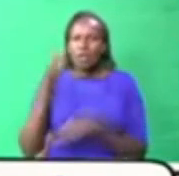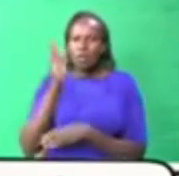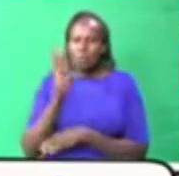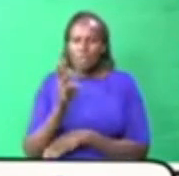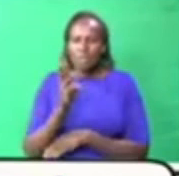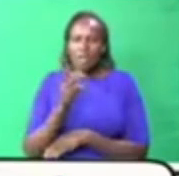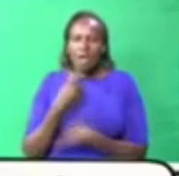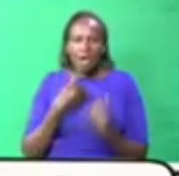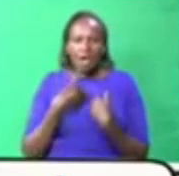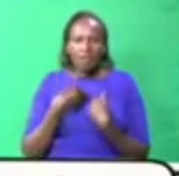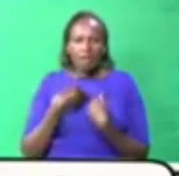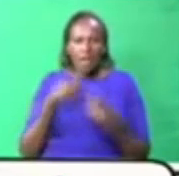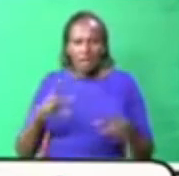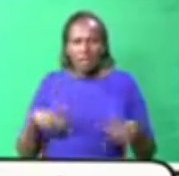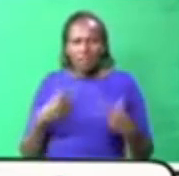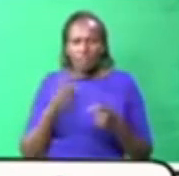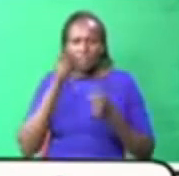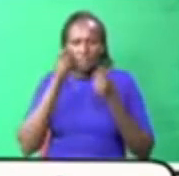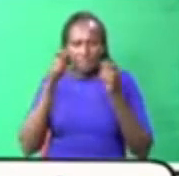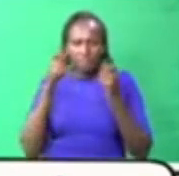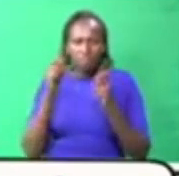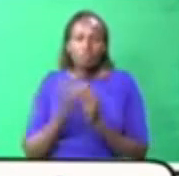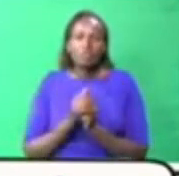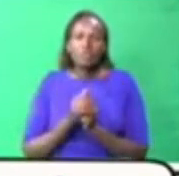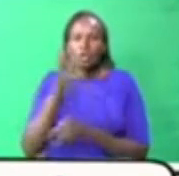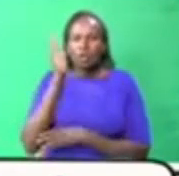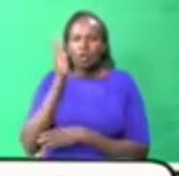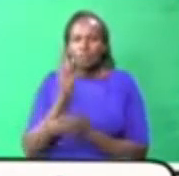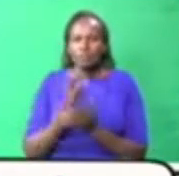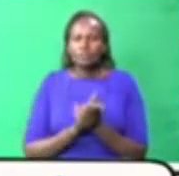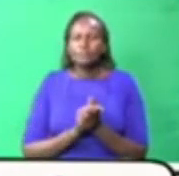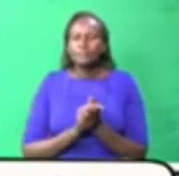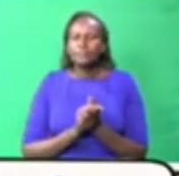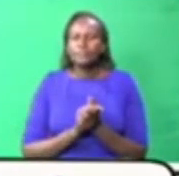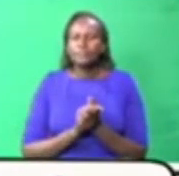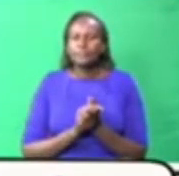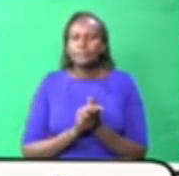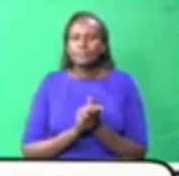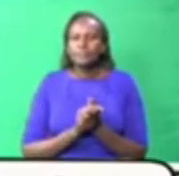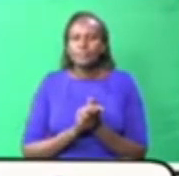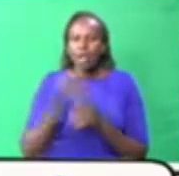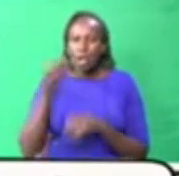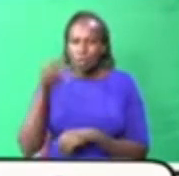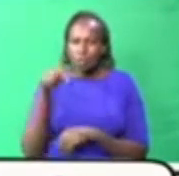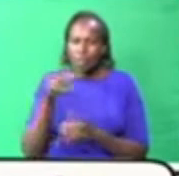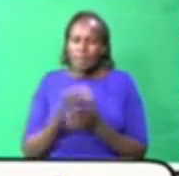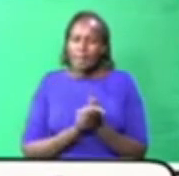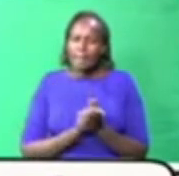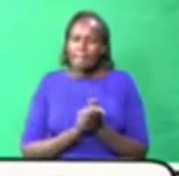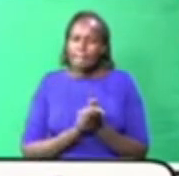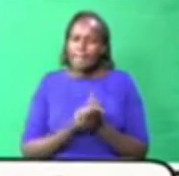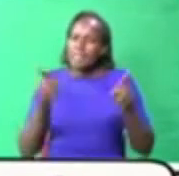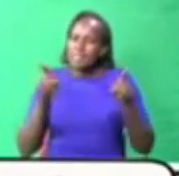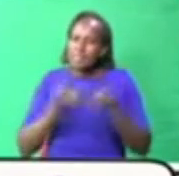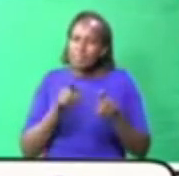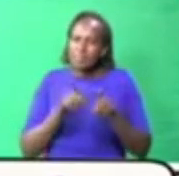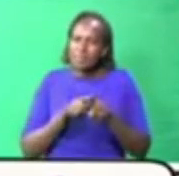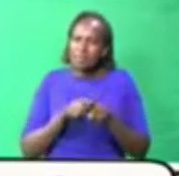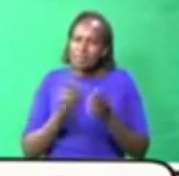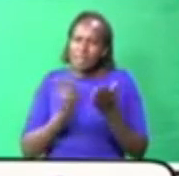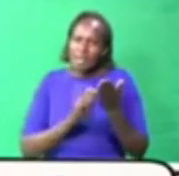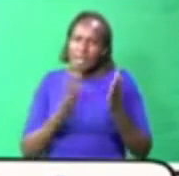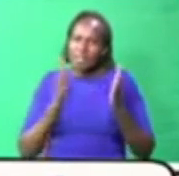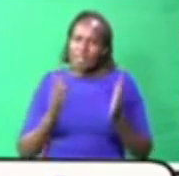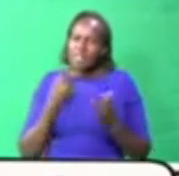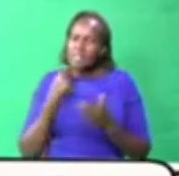us. Hallelujah. Bwana Yesu asifiwe. How I pray that today, kama vile mwandishi amesema kwenye kitabu